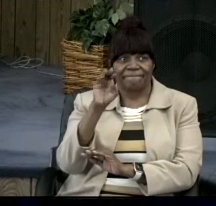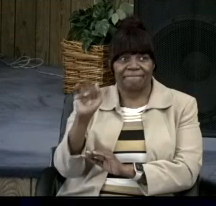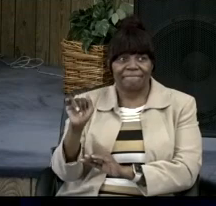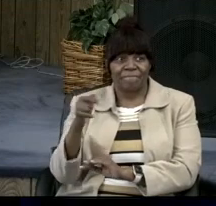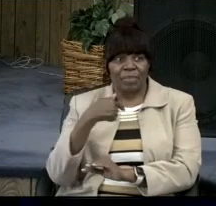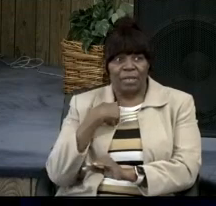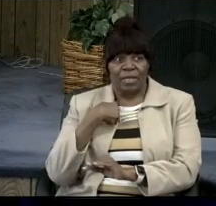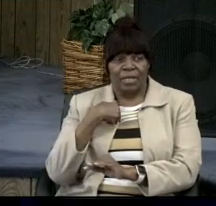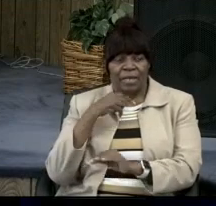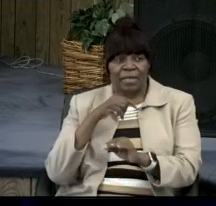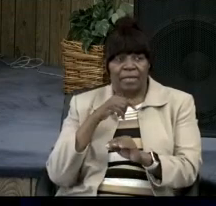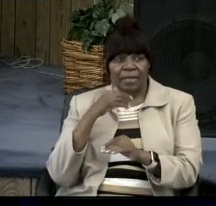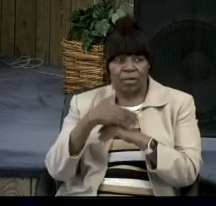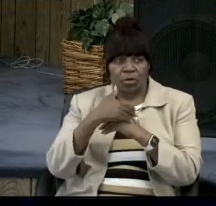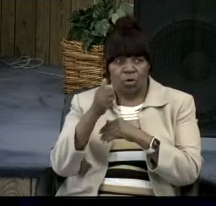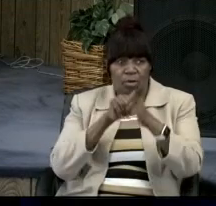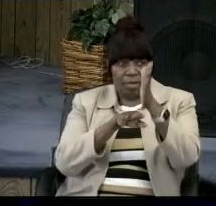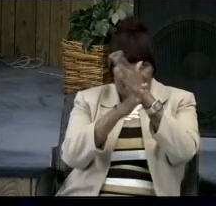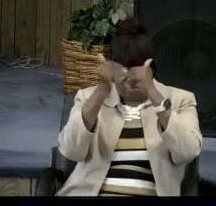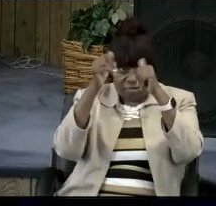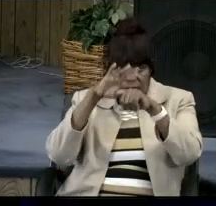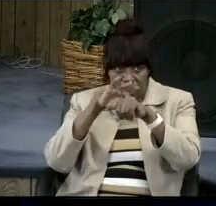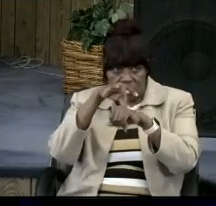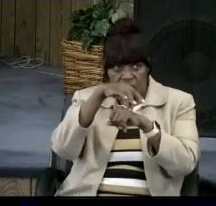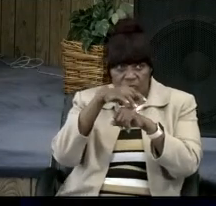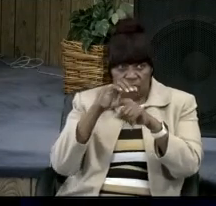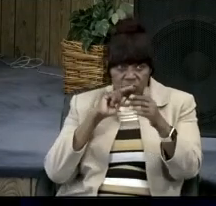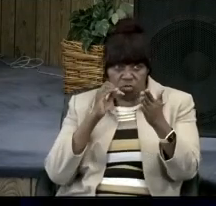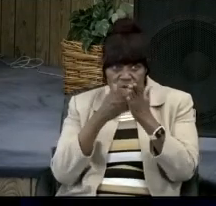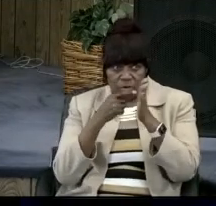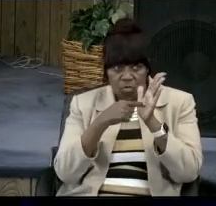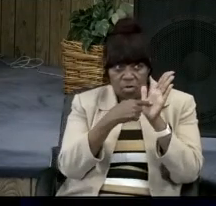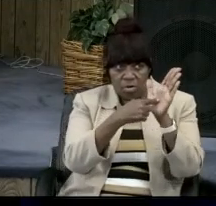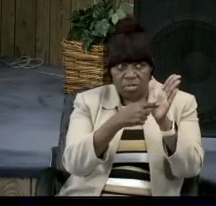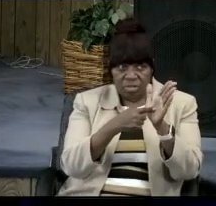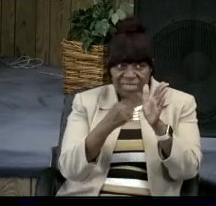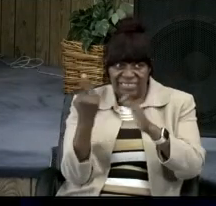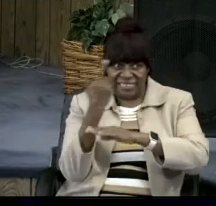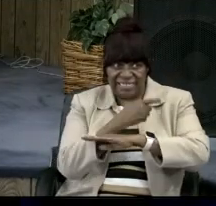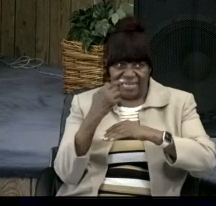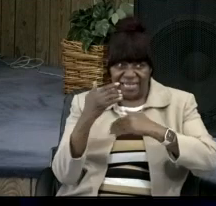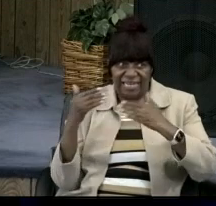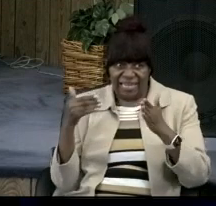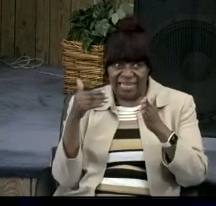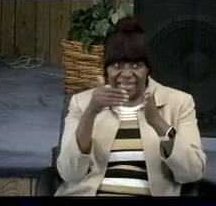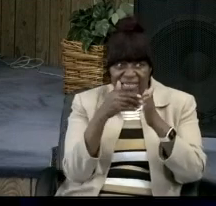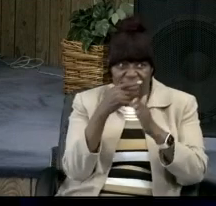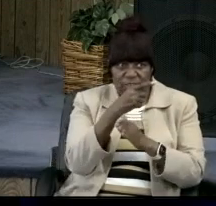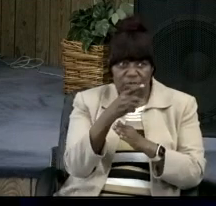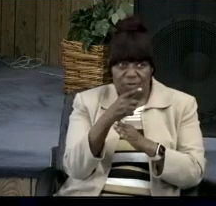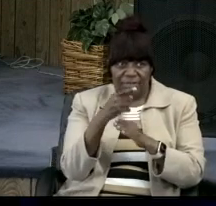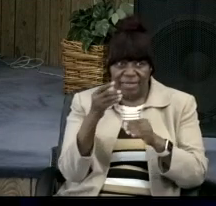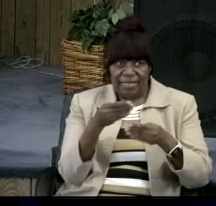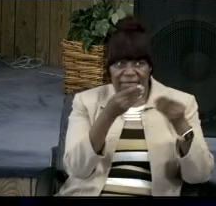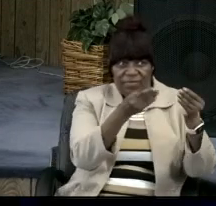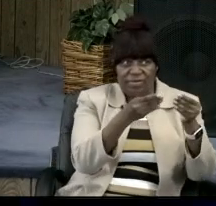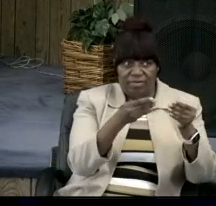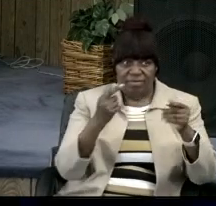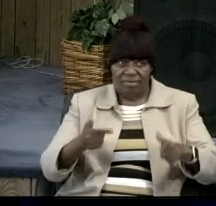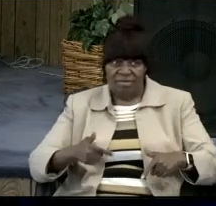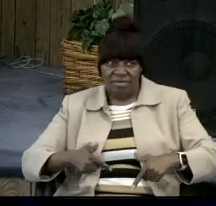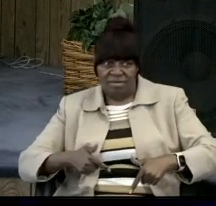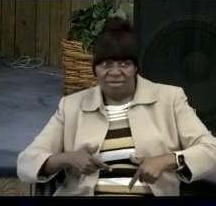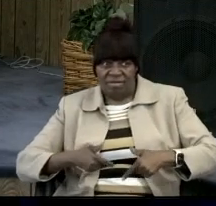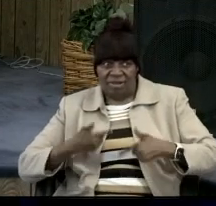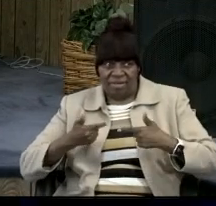what? Record this day against you that I have set before you life and